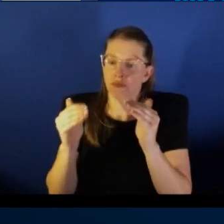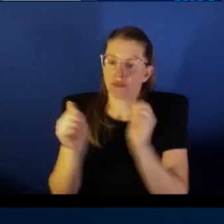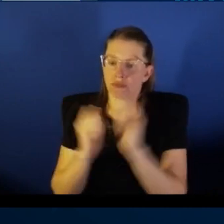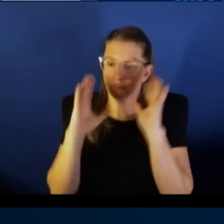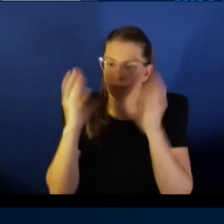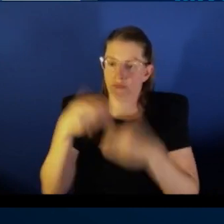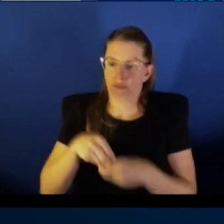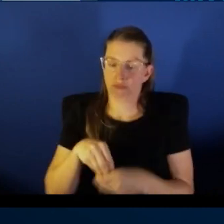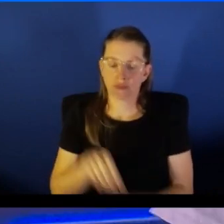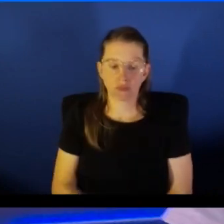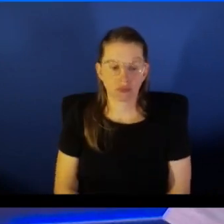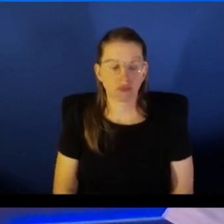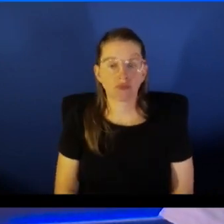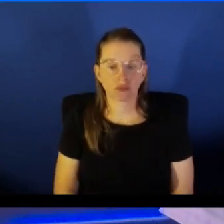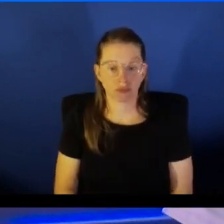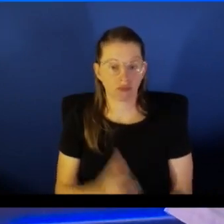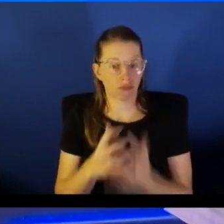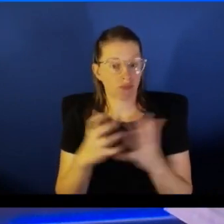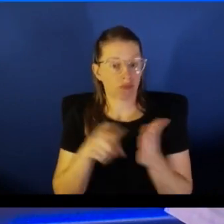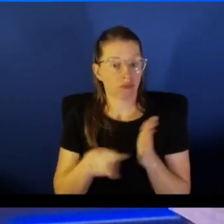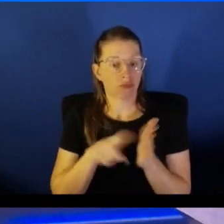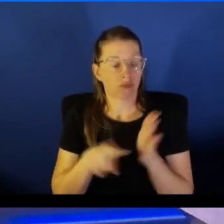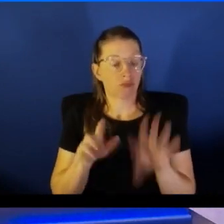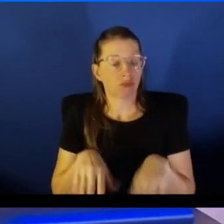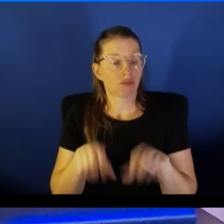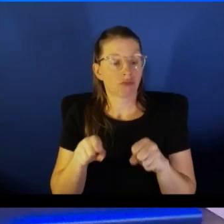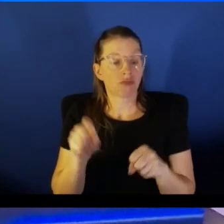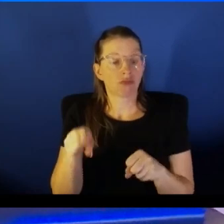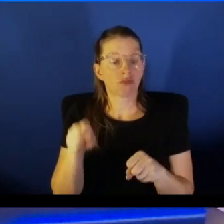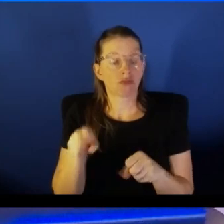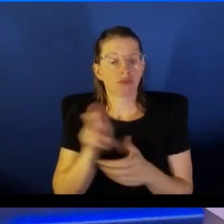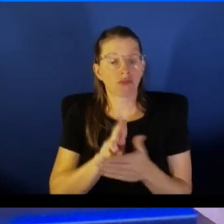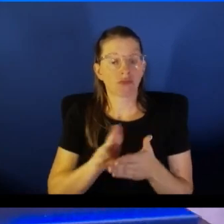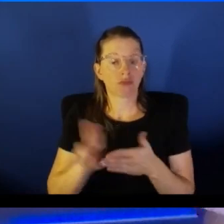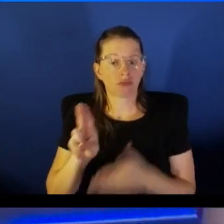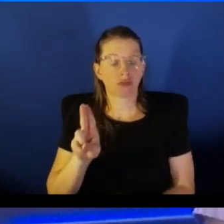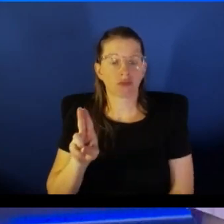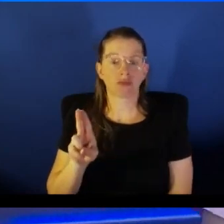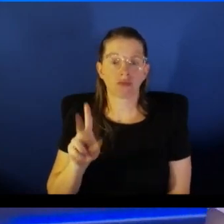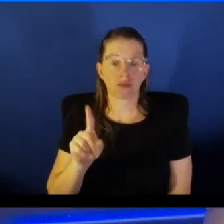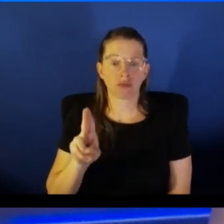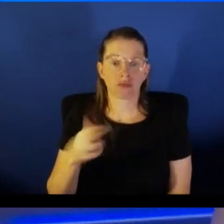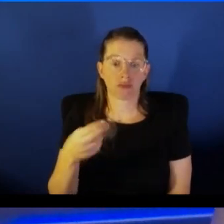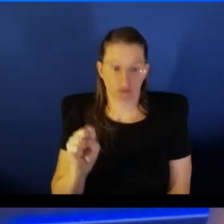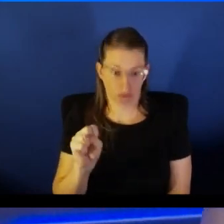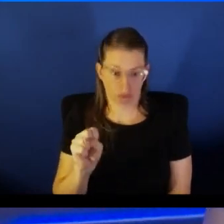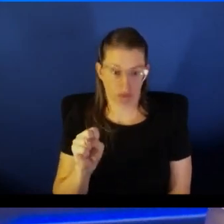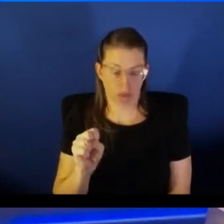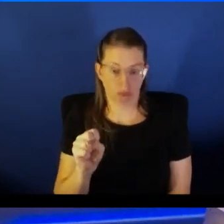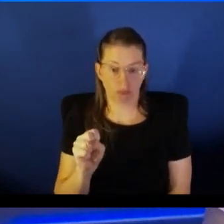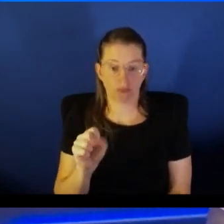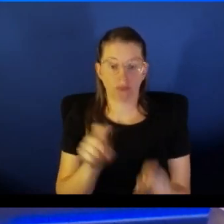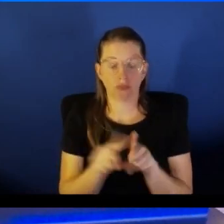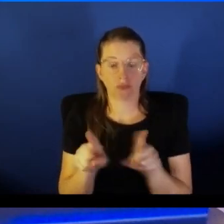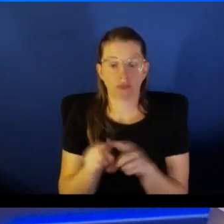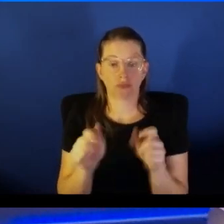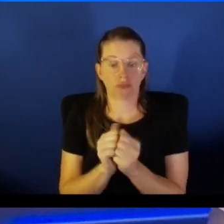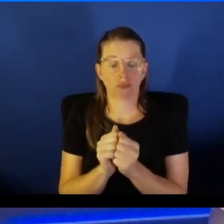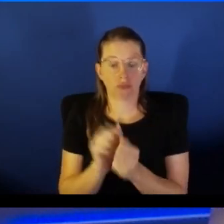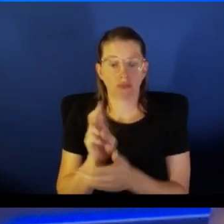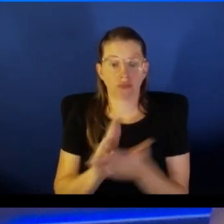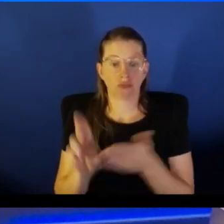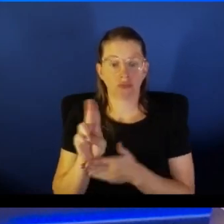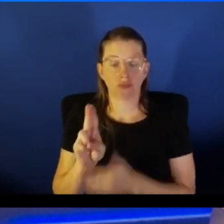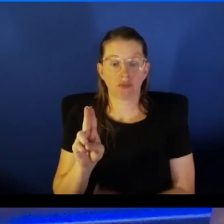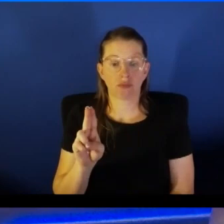lot of research that's being done at the University of Kansas Medical Center and also with the University of Kansas at